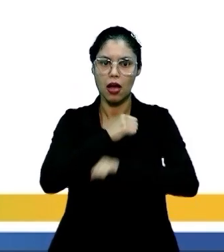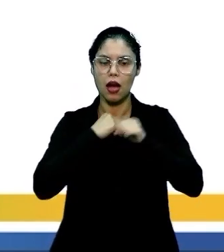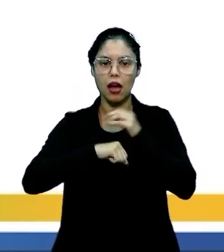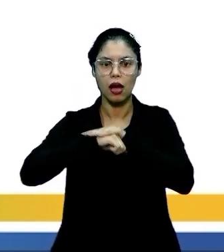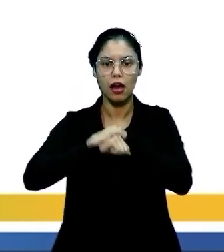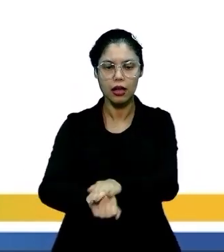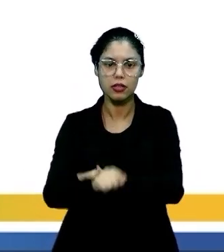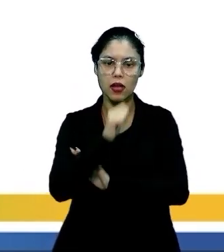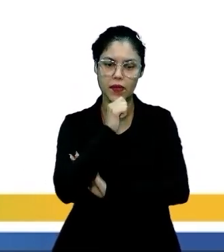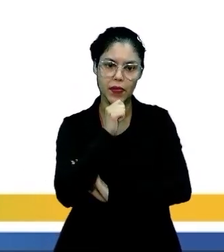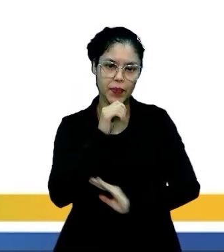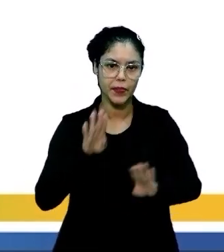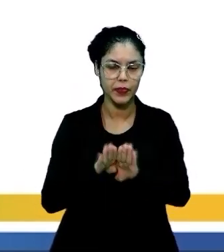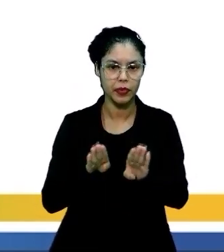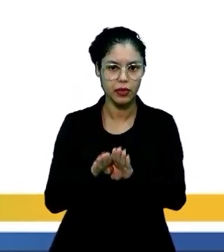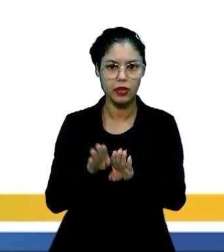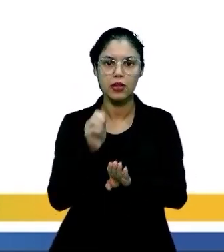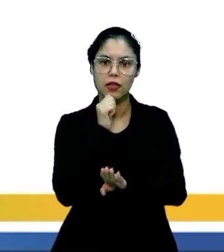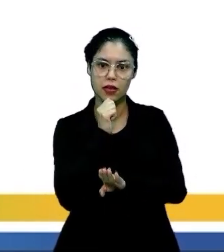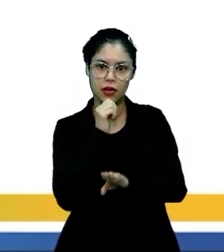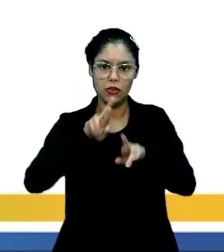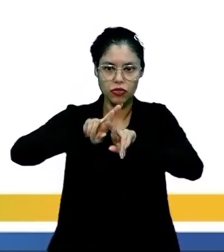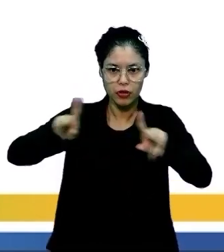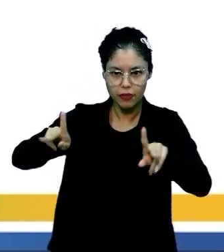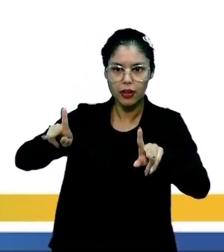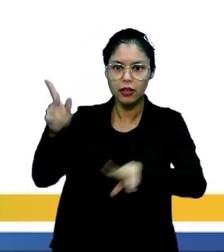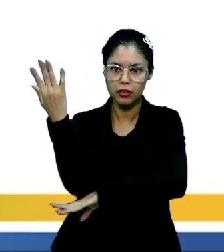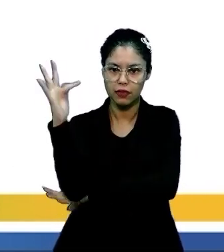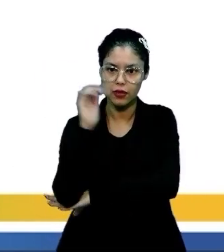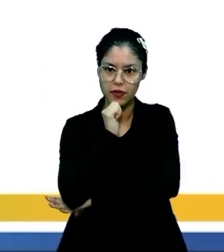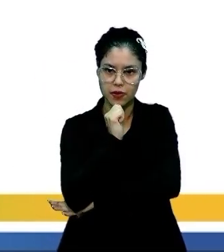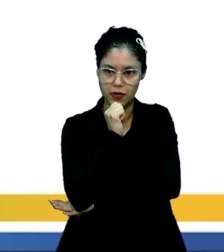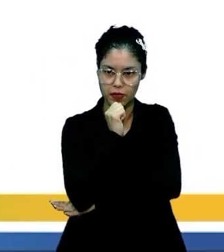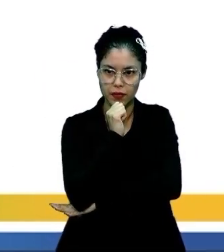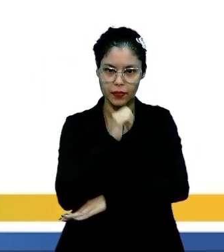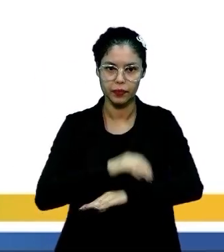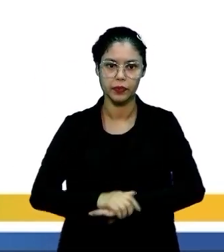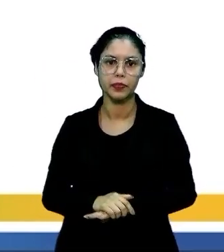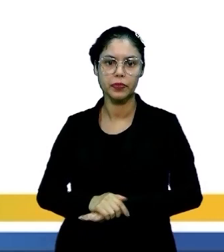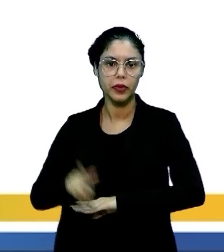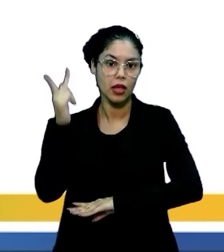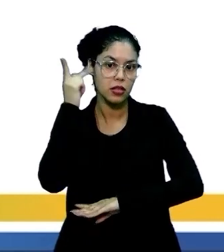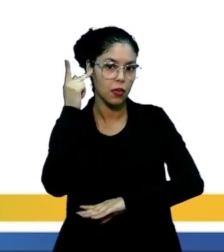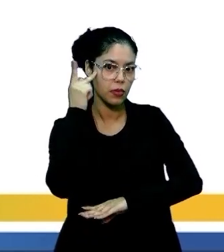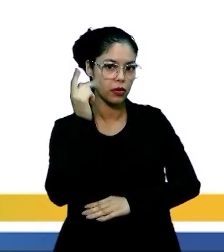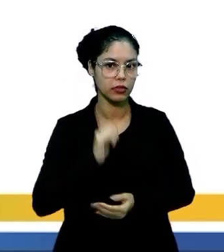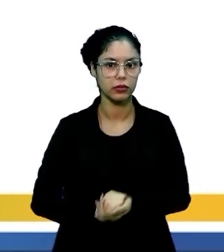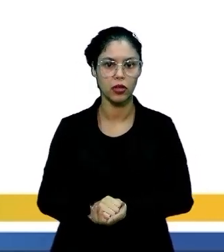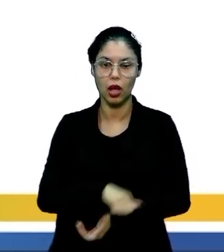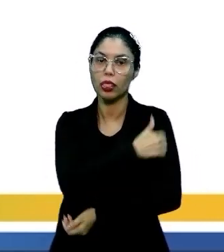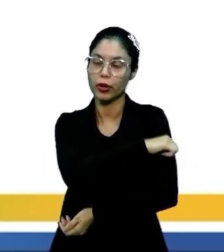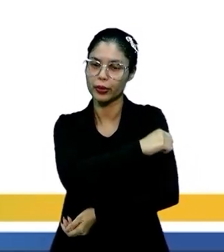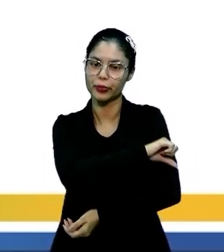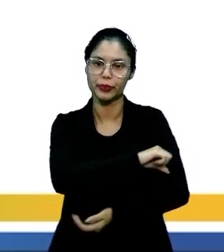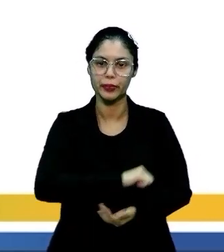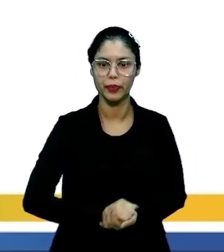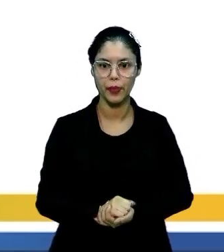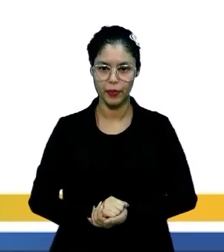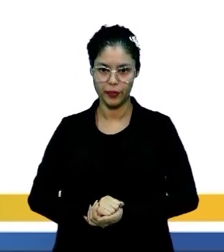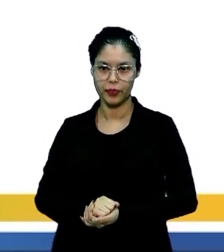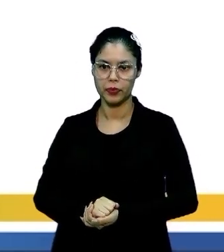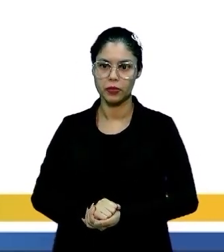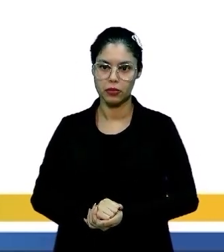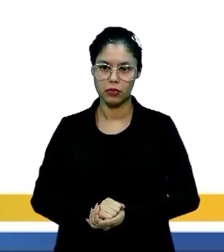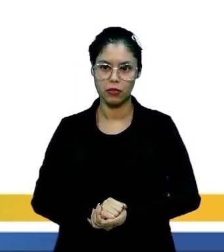issues, plaguing the disenfranchised with the suburbs of São Paulo and Rio. The lyrical